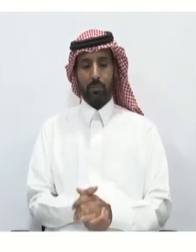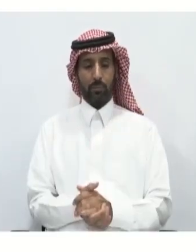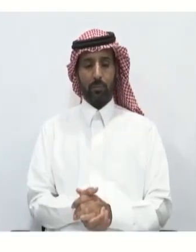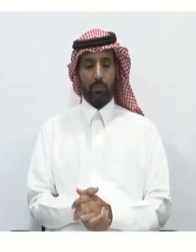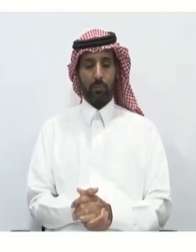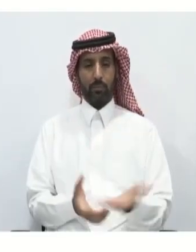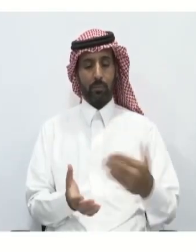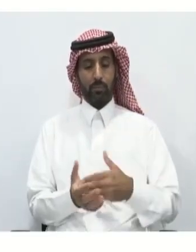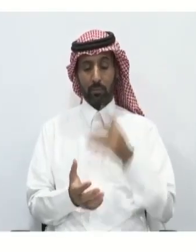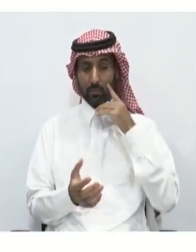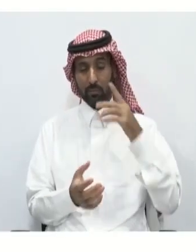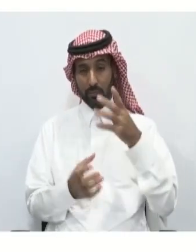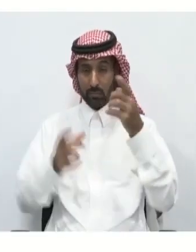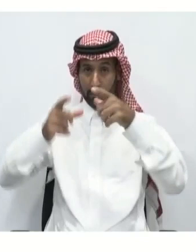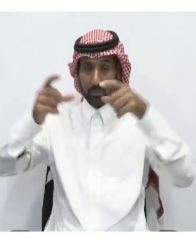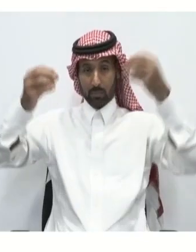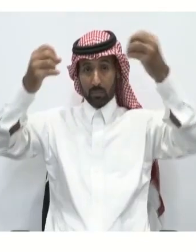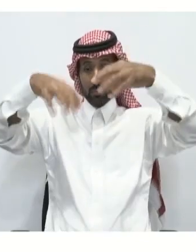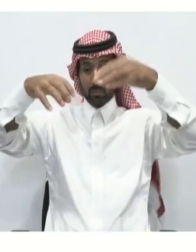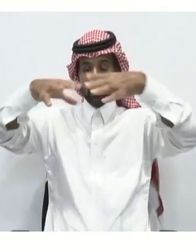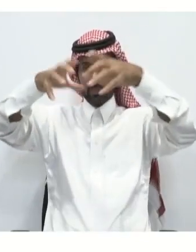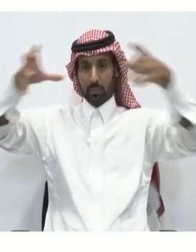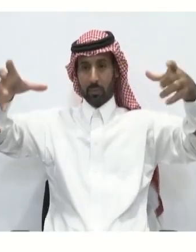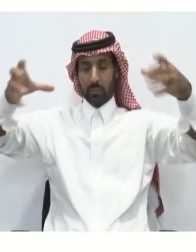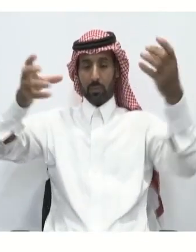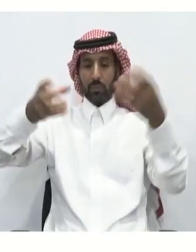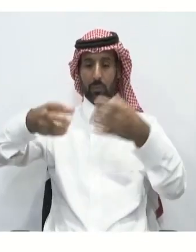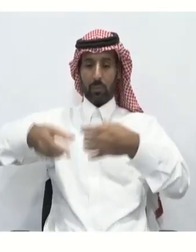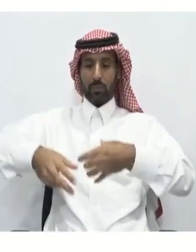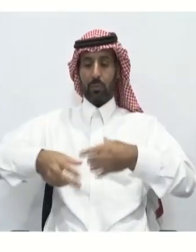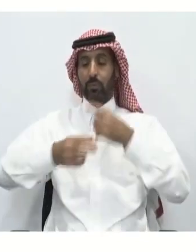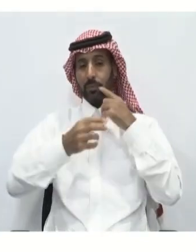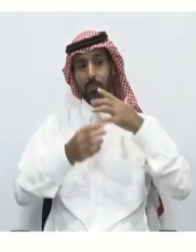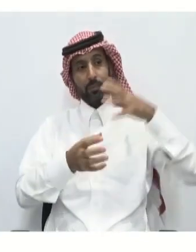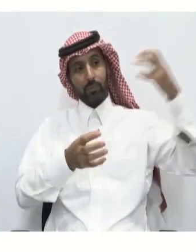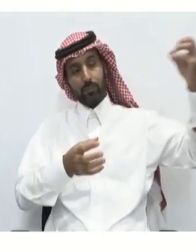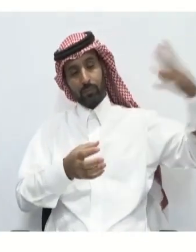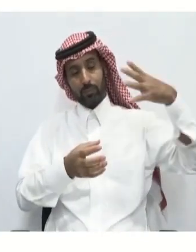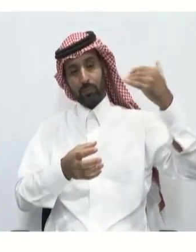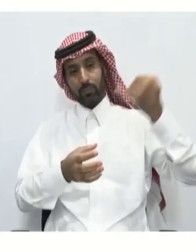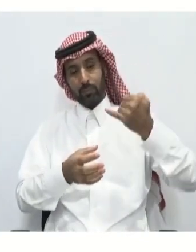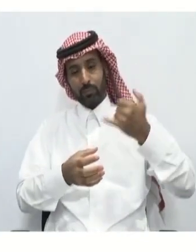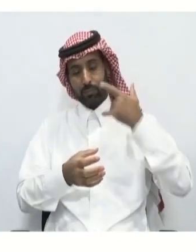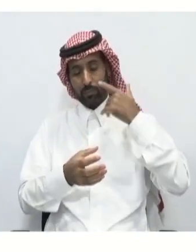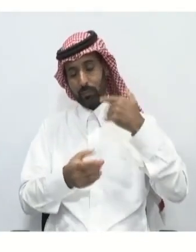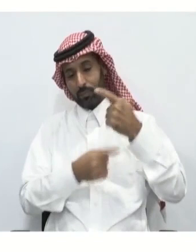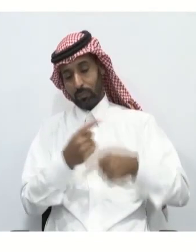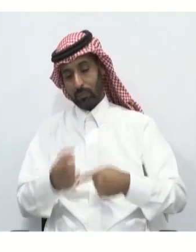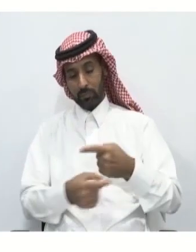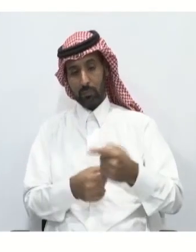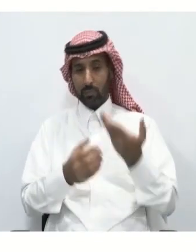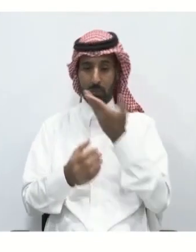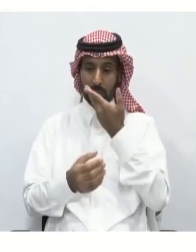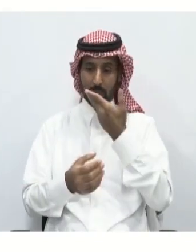sun. Again, rain collection and passive solar architecture, or low flush toilets and pull chain showers that